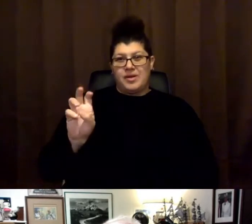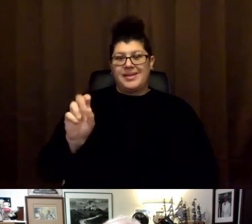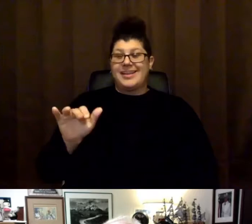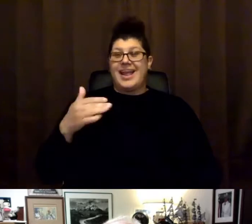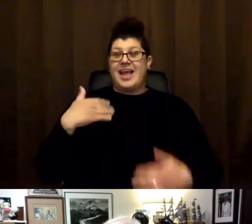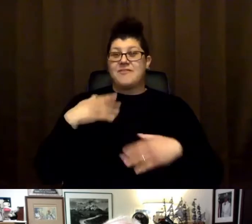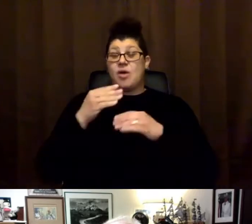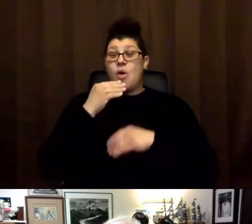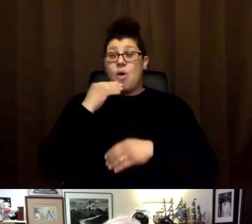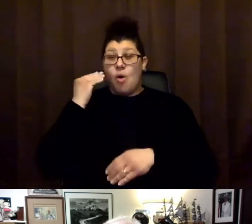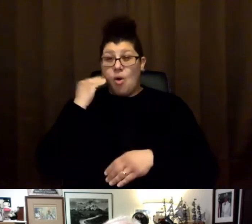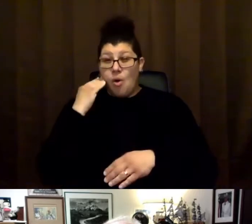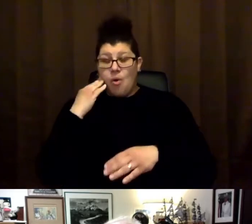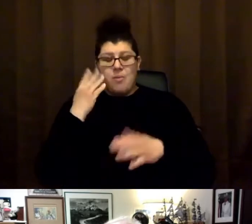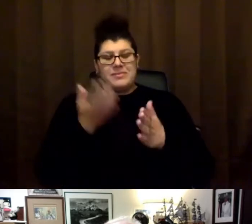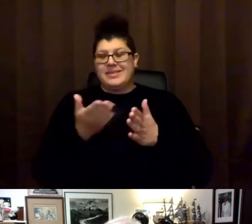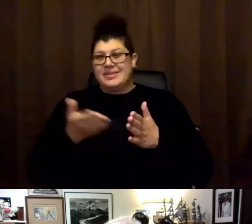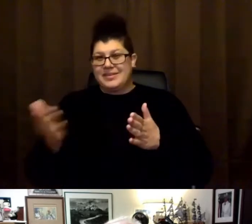and supplies dealership.